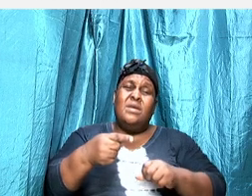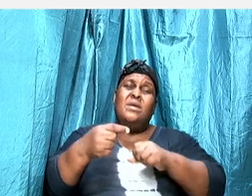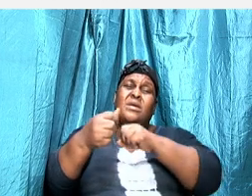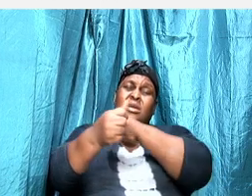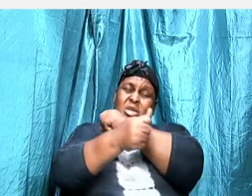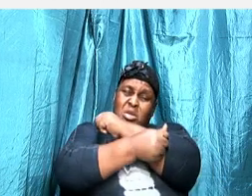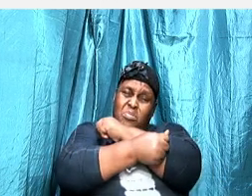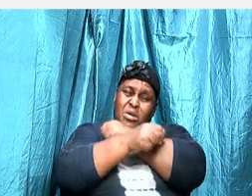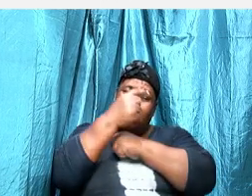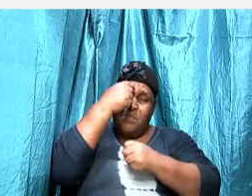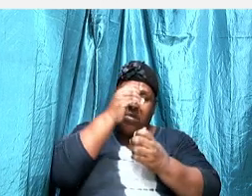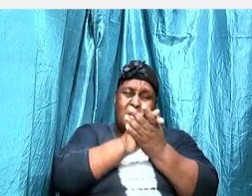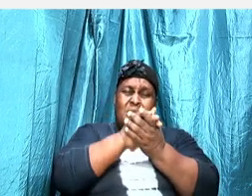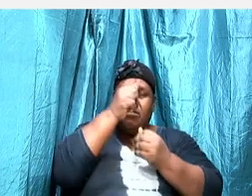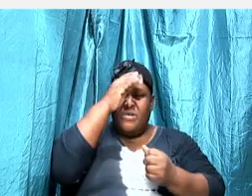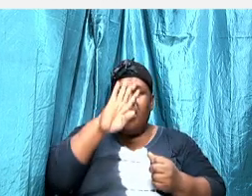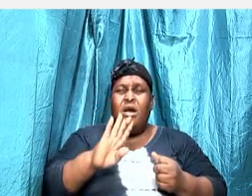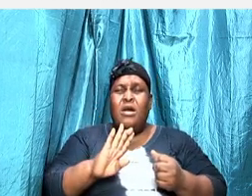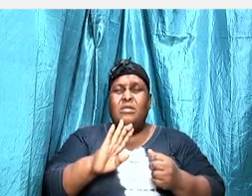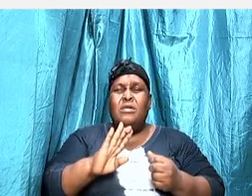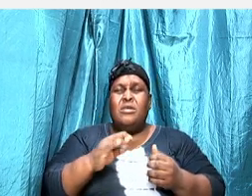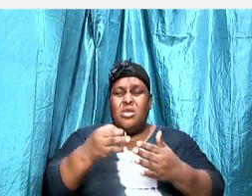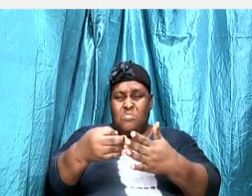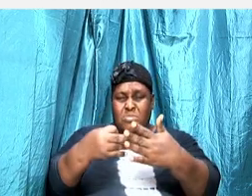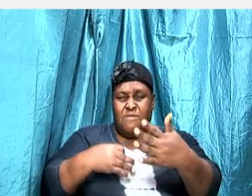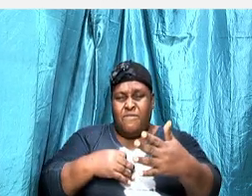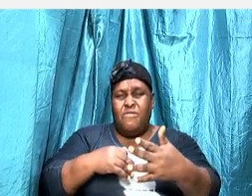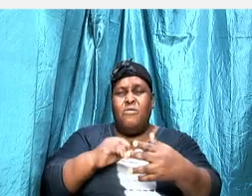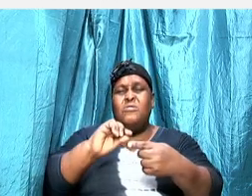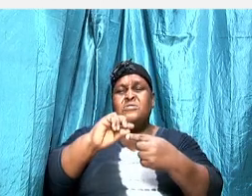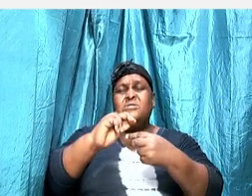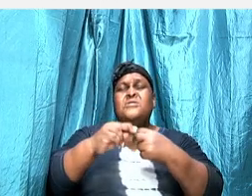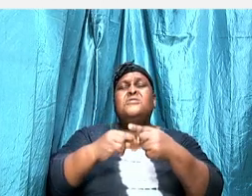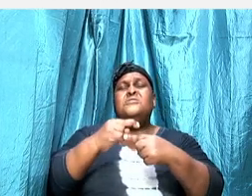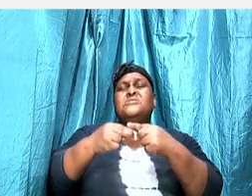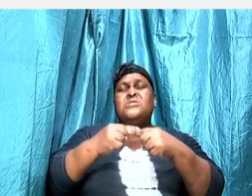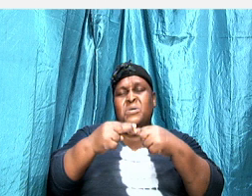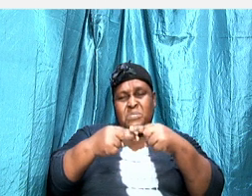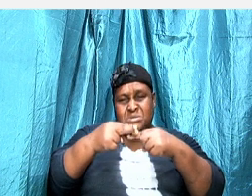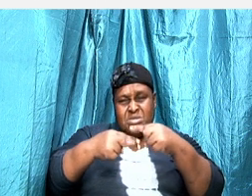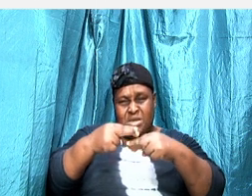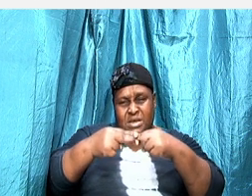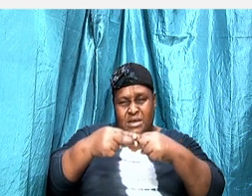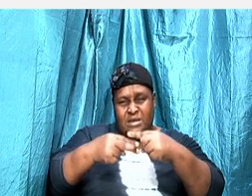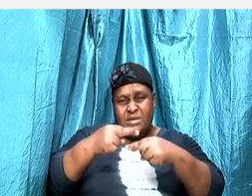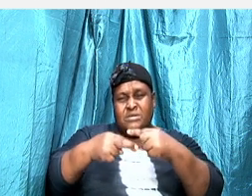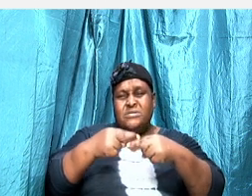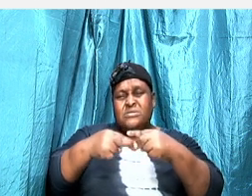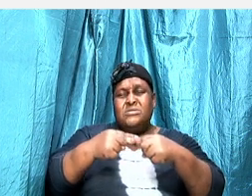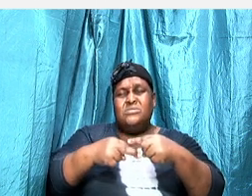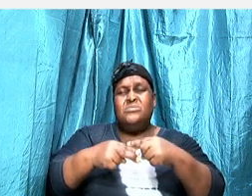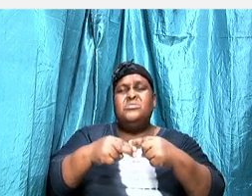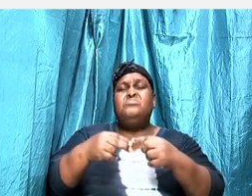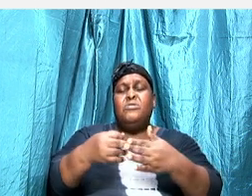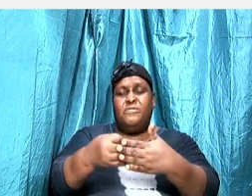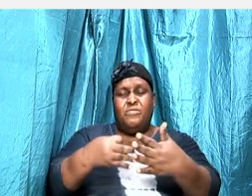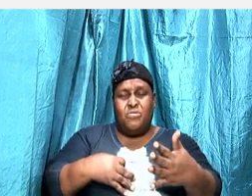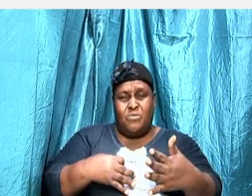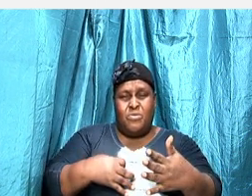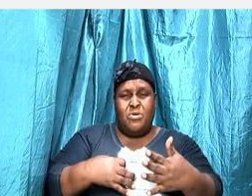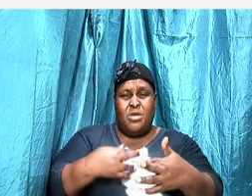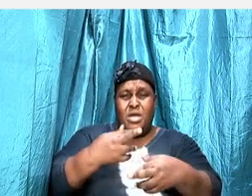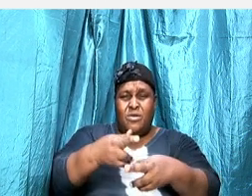circumcised. It wasn't while he was circumcised that he actually believed God, but it was before. And then he received